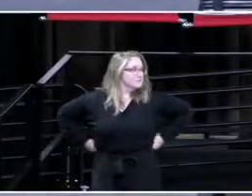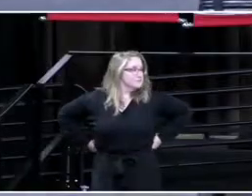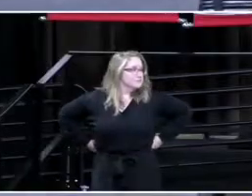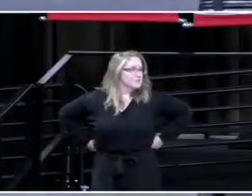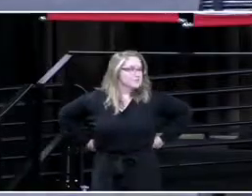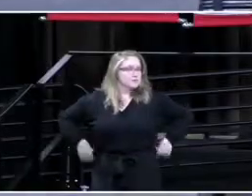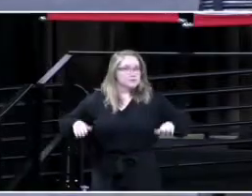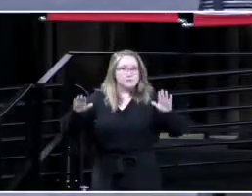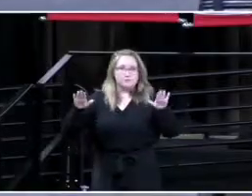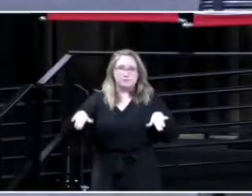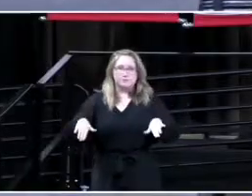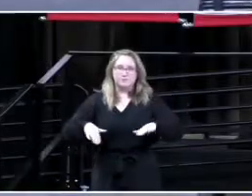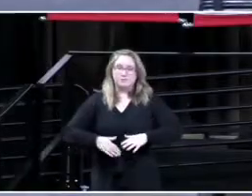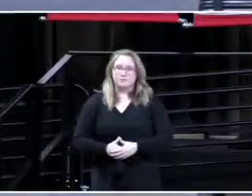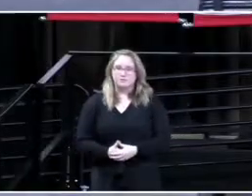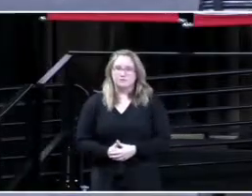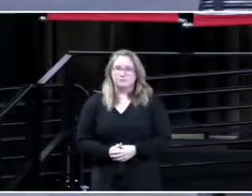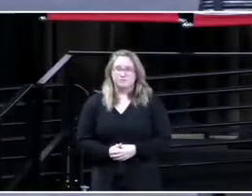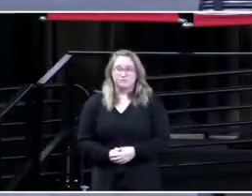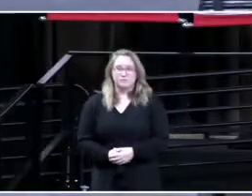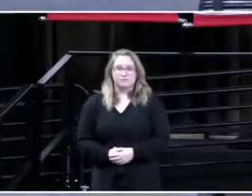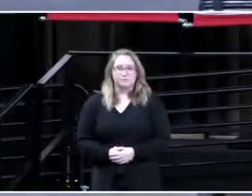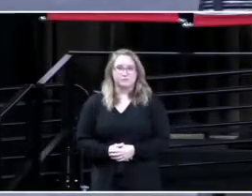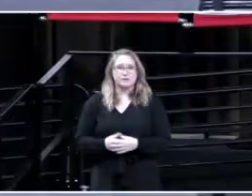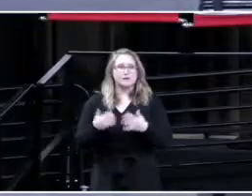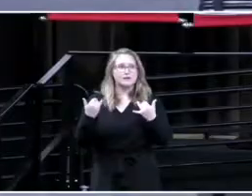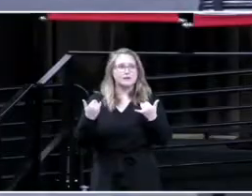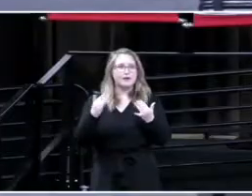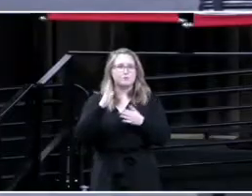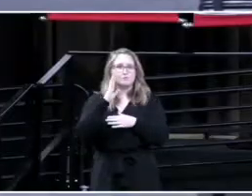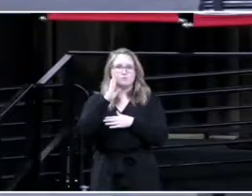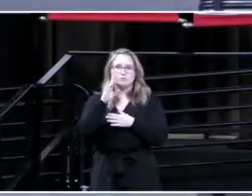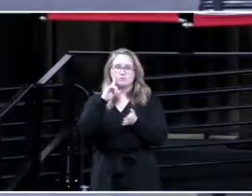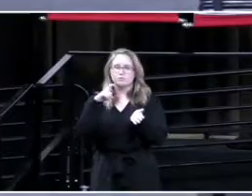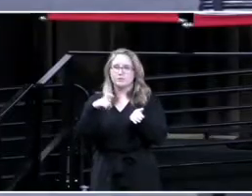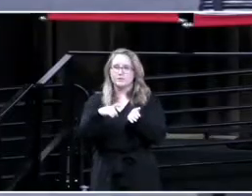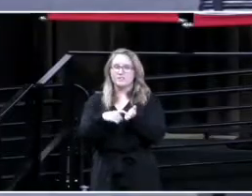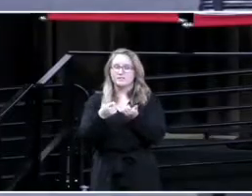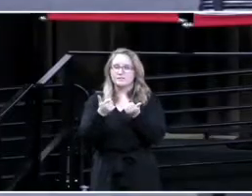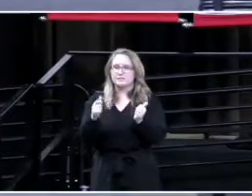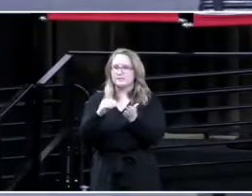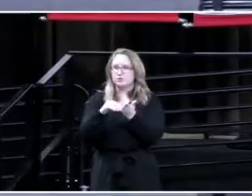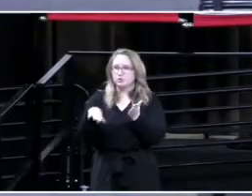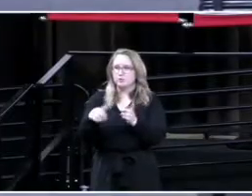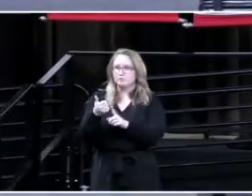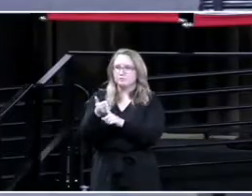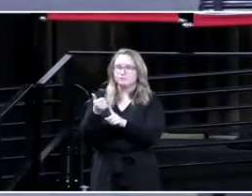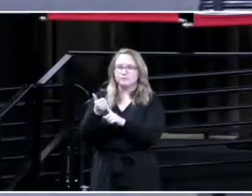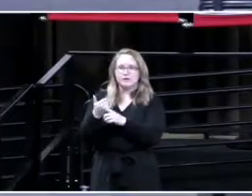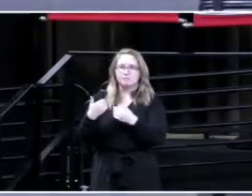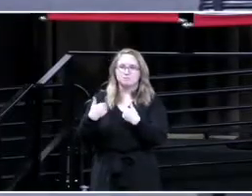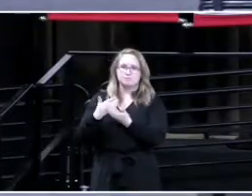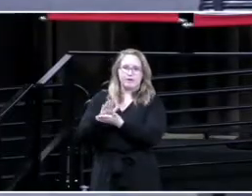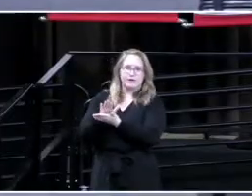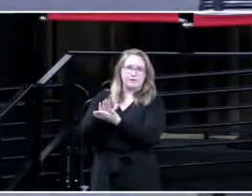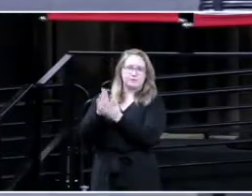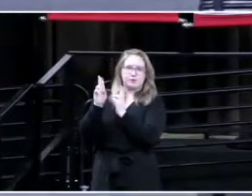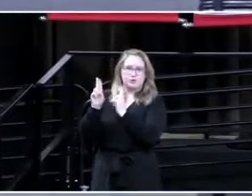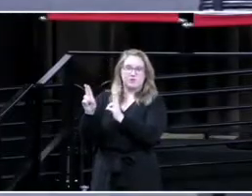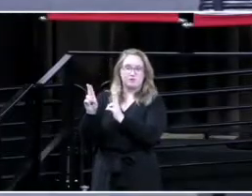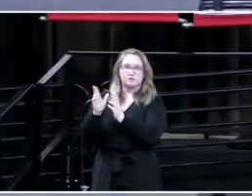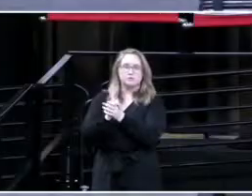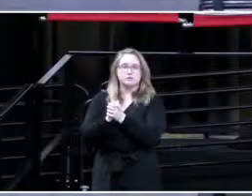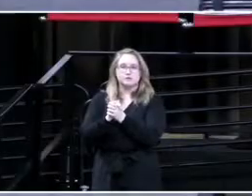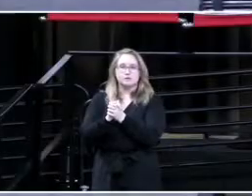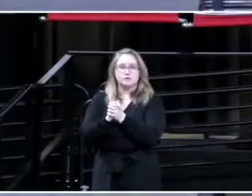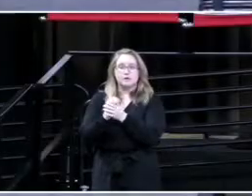Please be seated. Now I will recognize those students graduating with academic honors. Senior